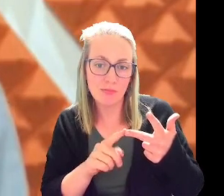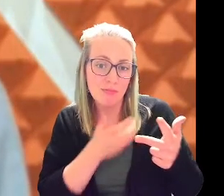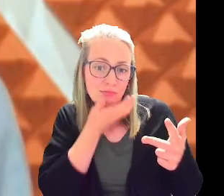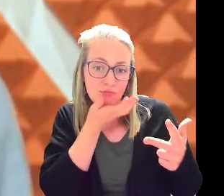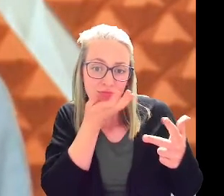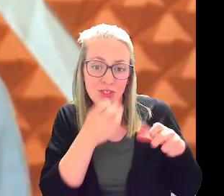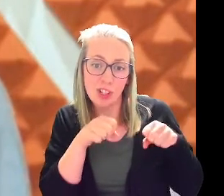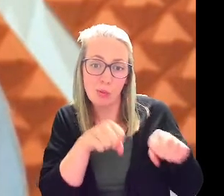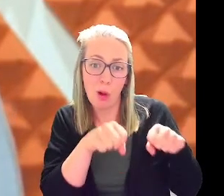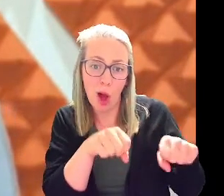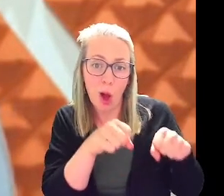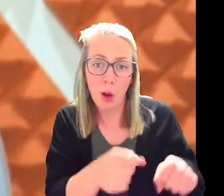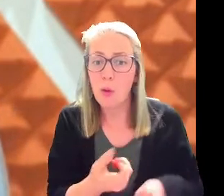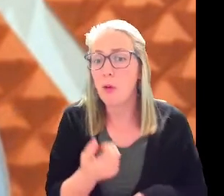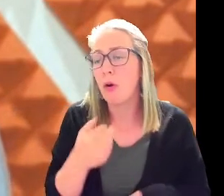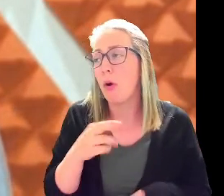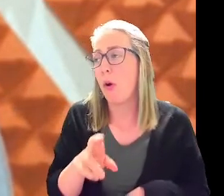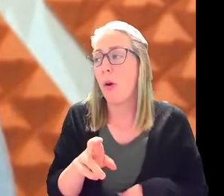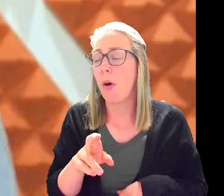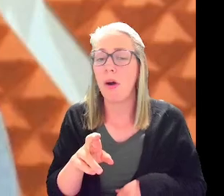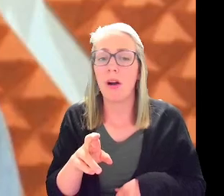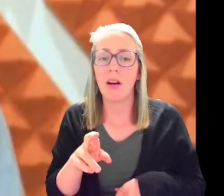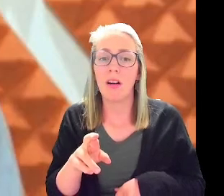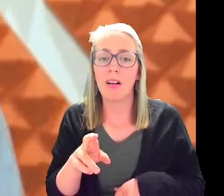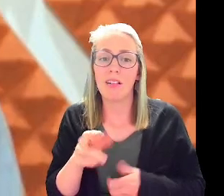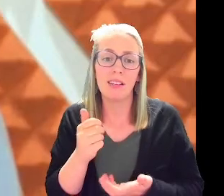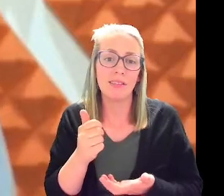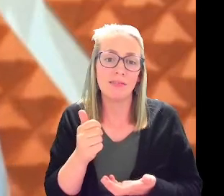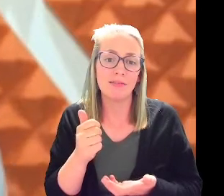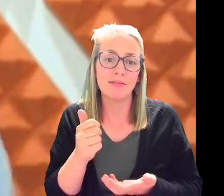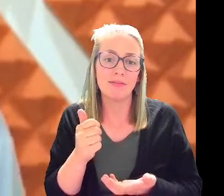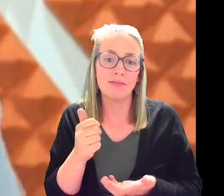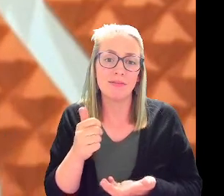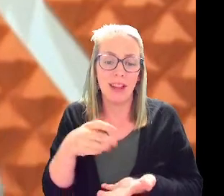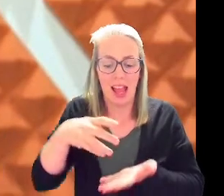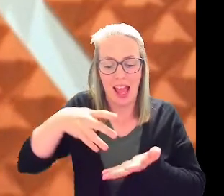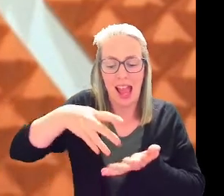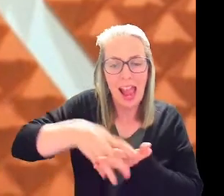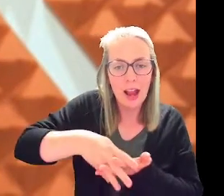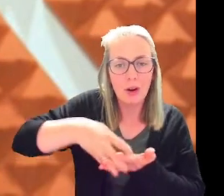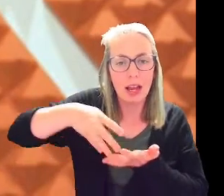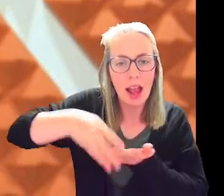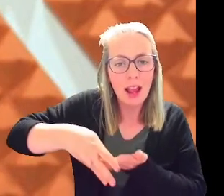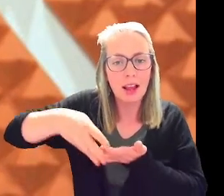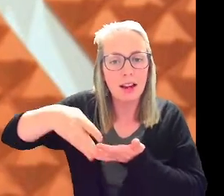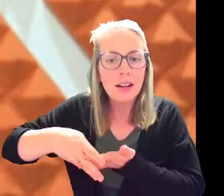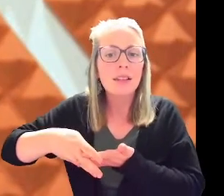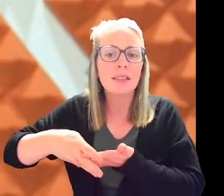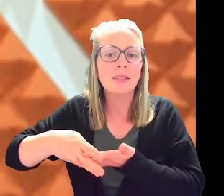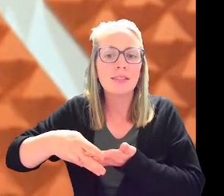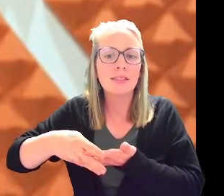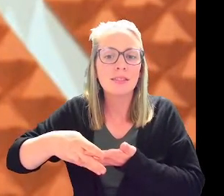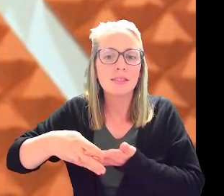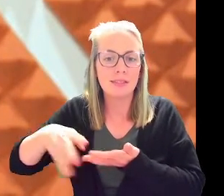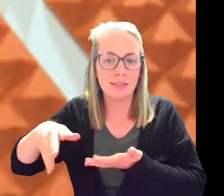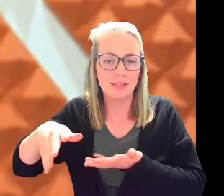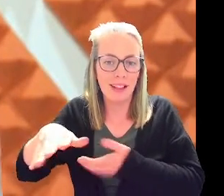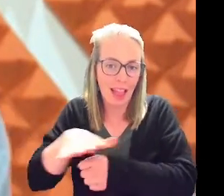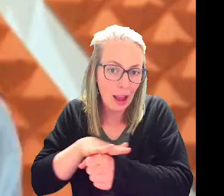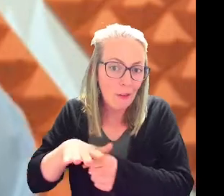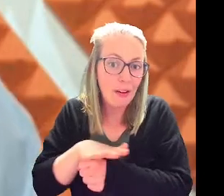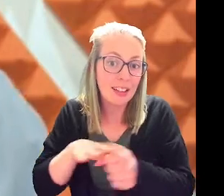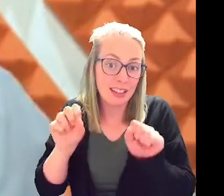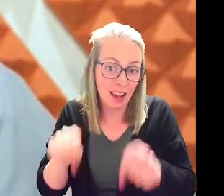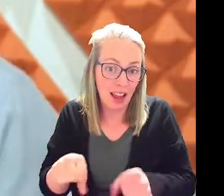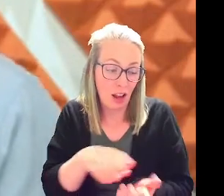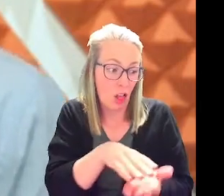the course itself or aerate different areas like the greens. Aerate means you're punching holes in the greens to let them breathe. And you can learn a